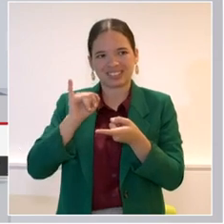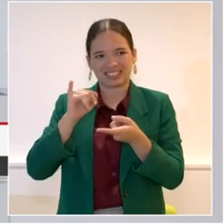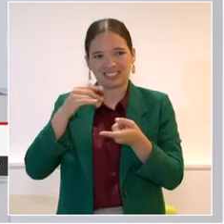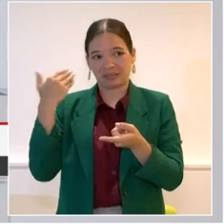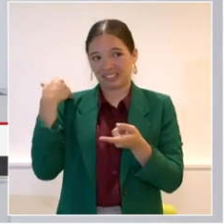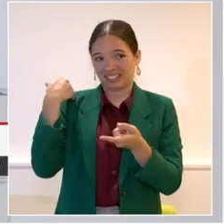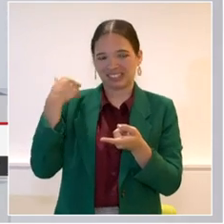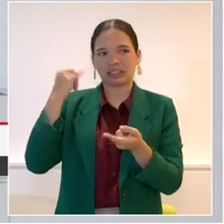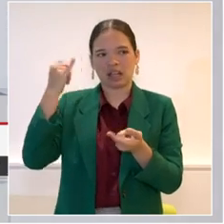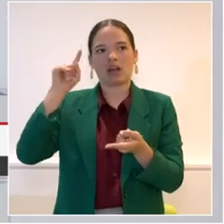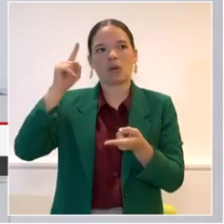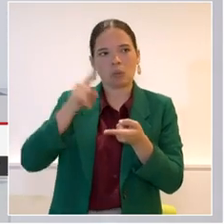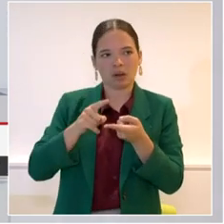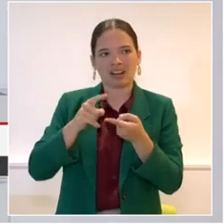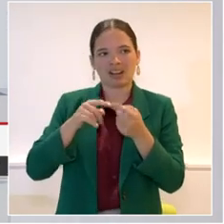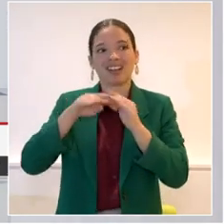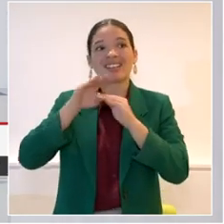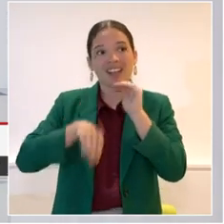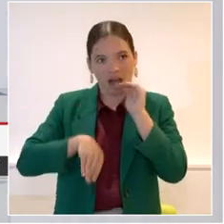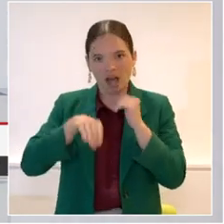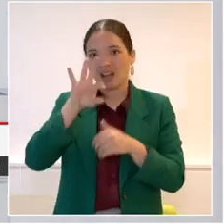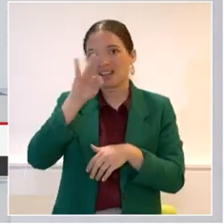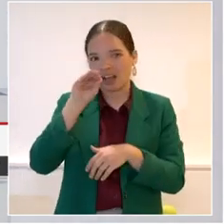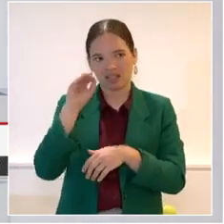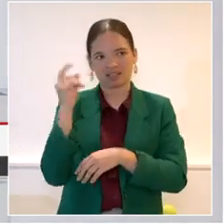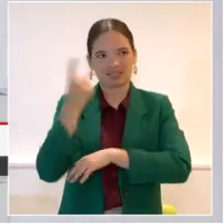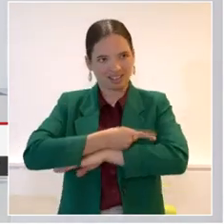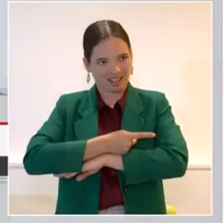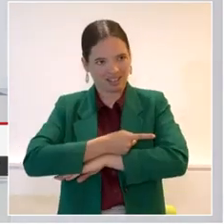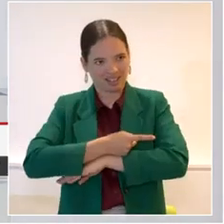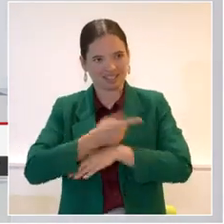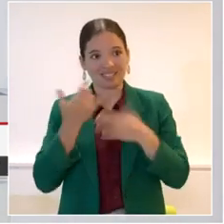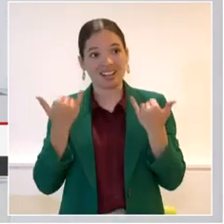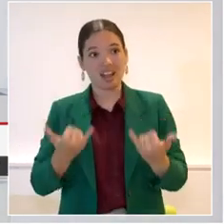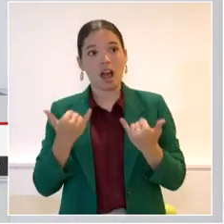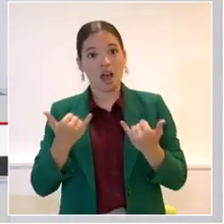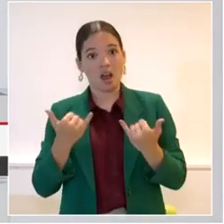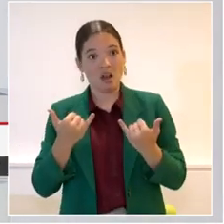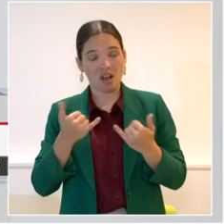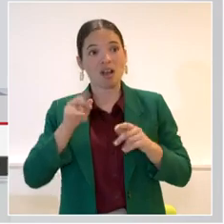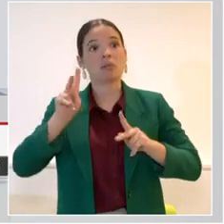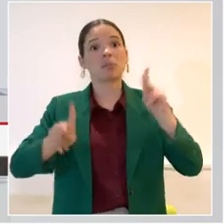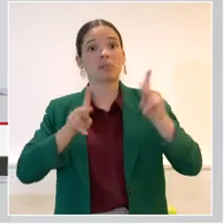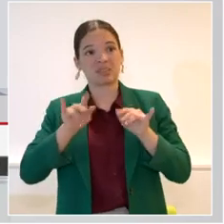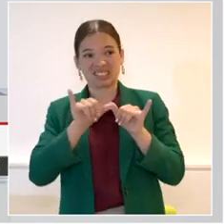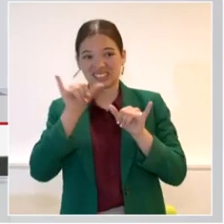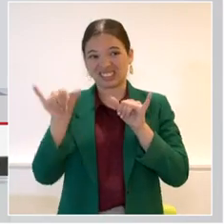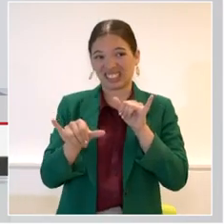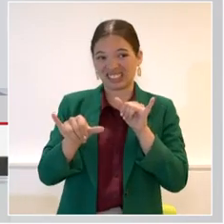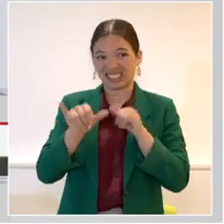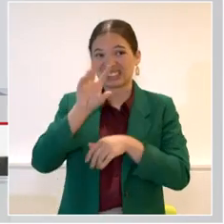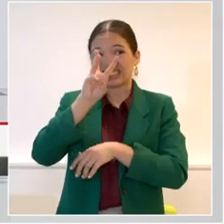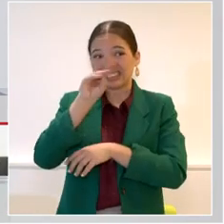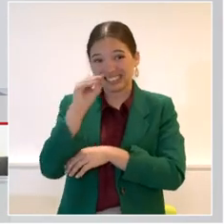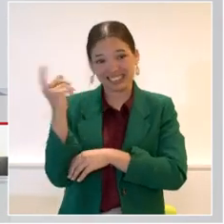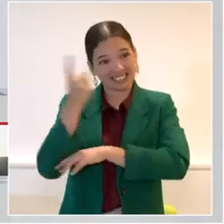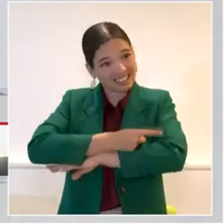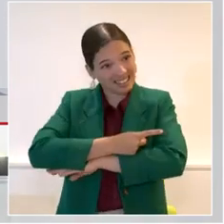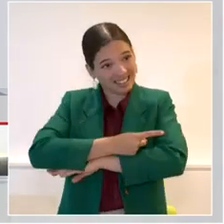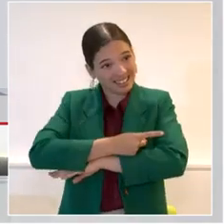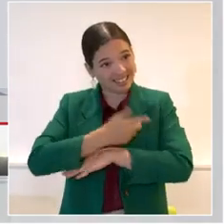And I'm proud to share with you that our lengths of stay there now are hovering around 60 days. So that is, right?